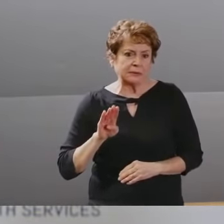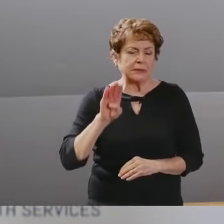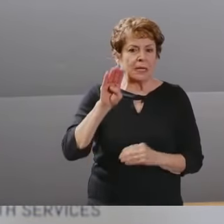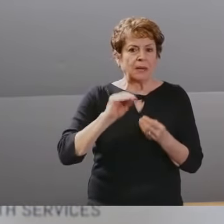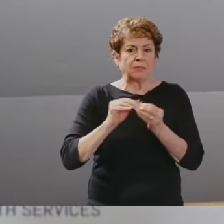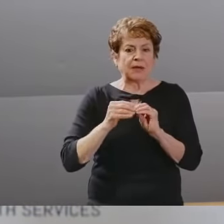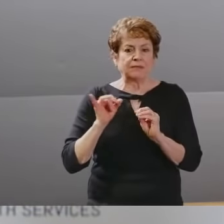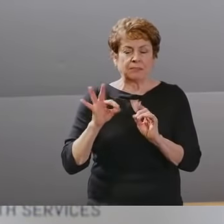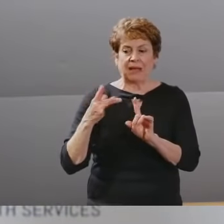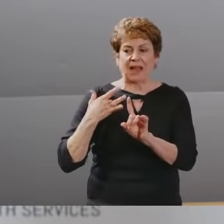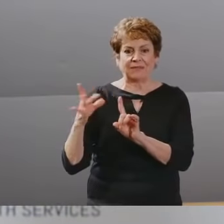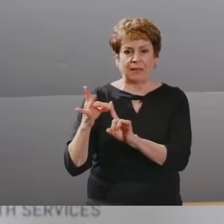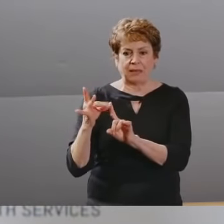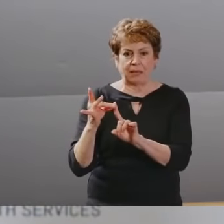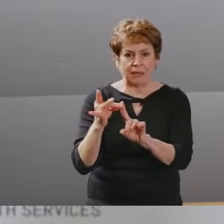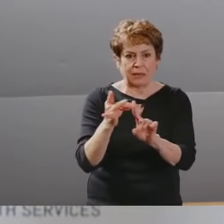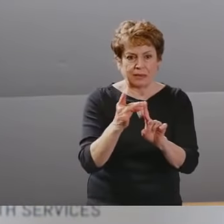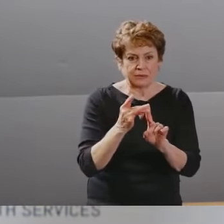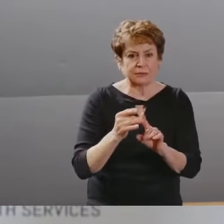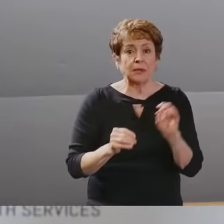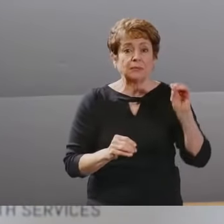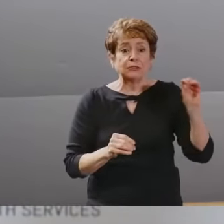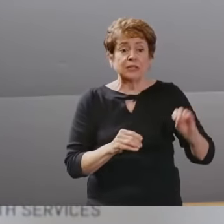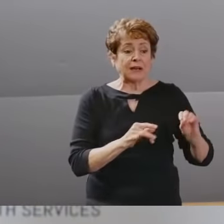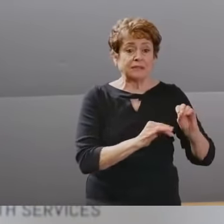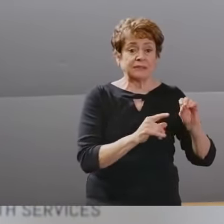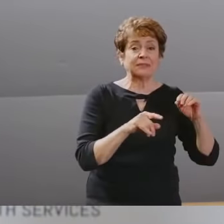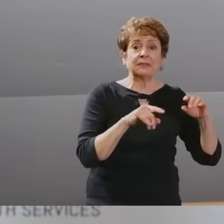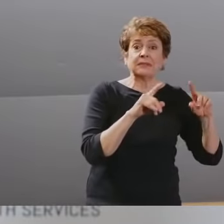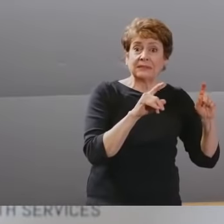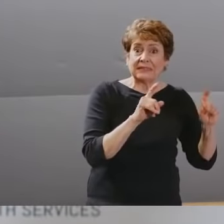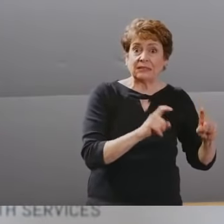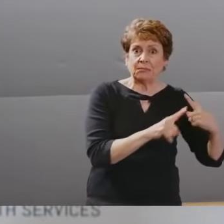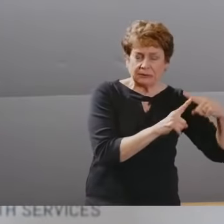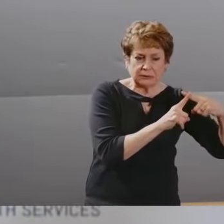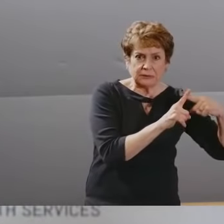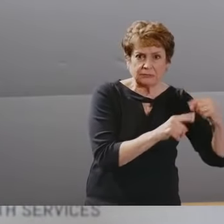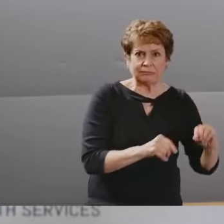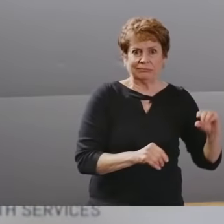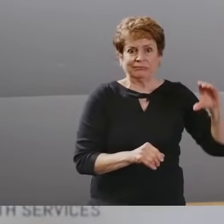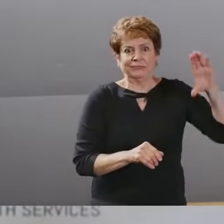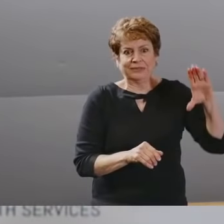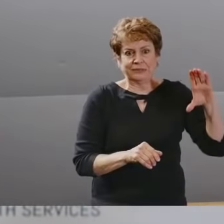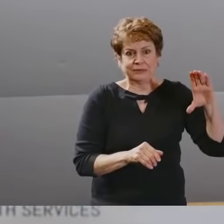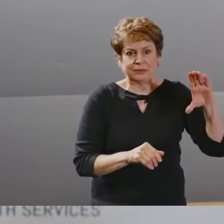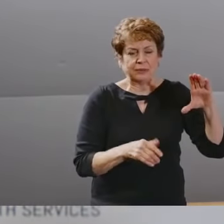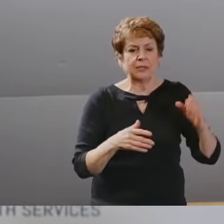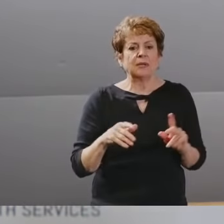COVID-19 patients in ICU and inpatient beds. To date, a total of